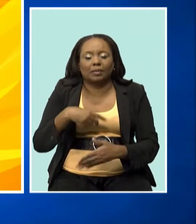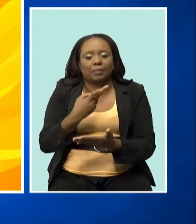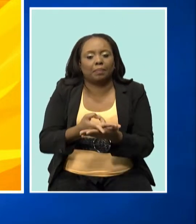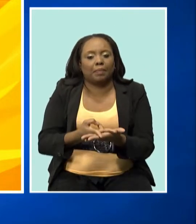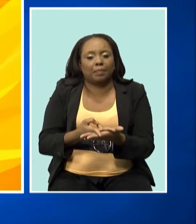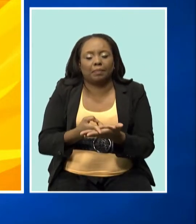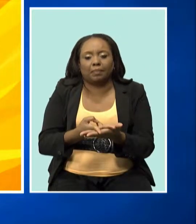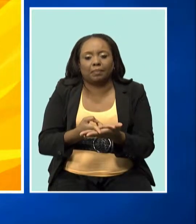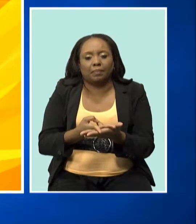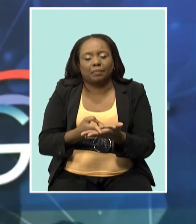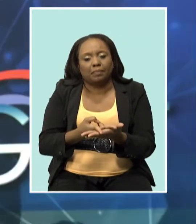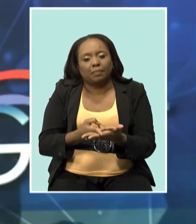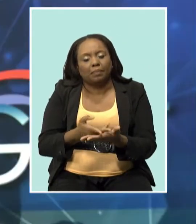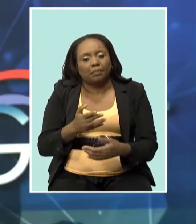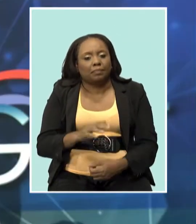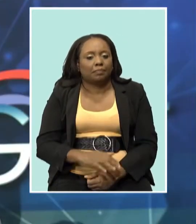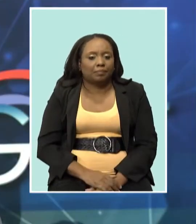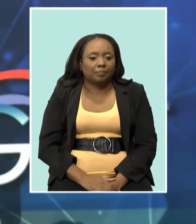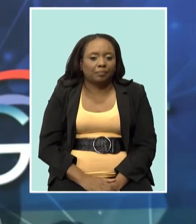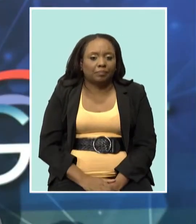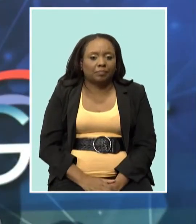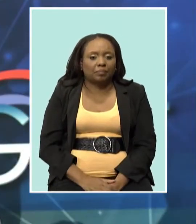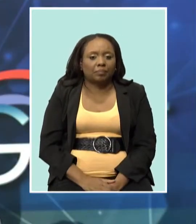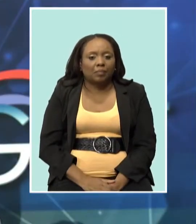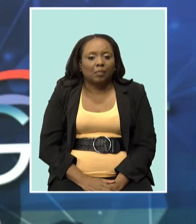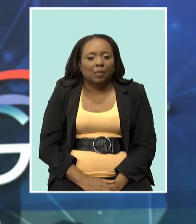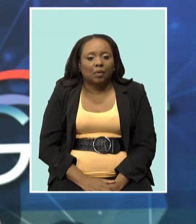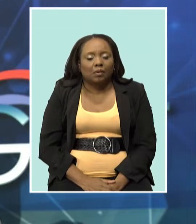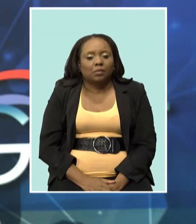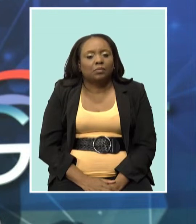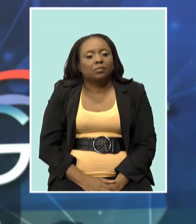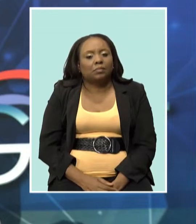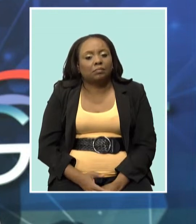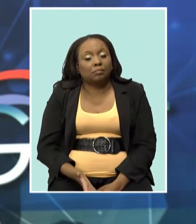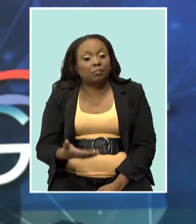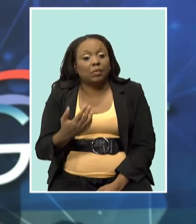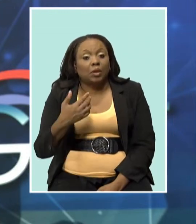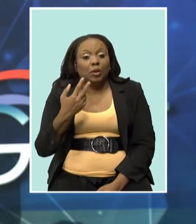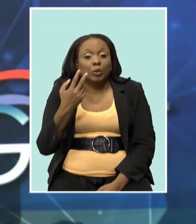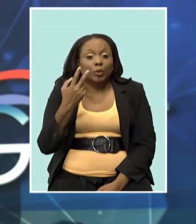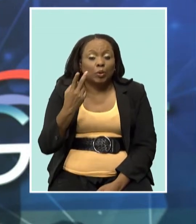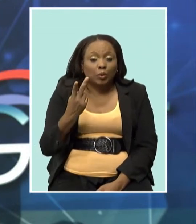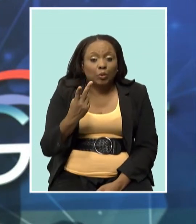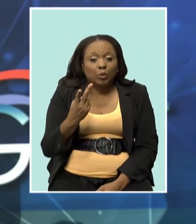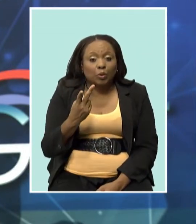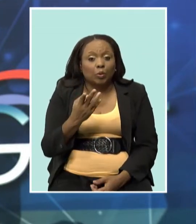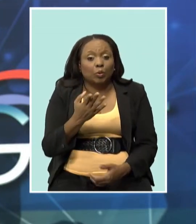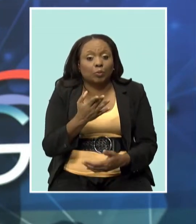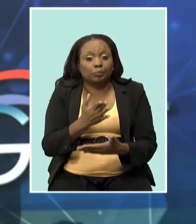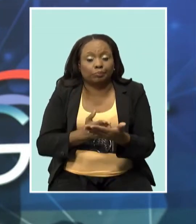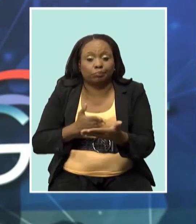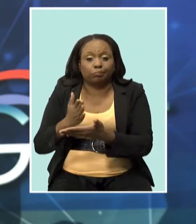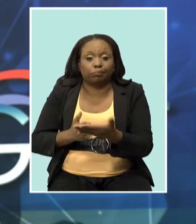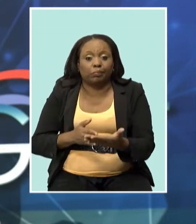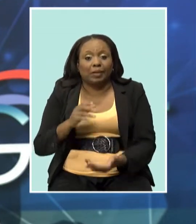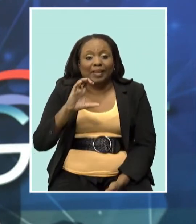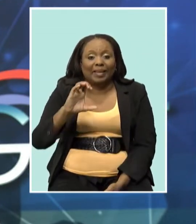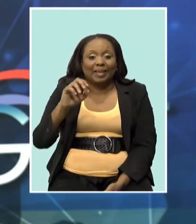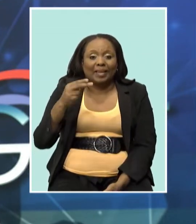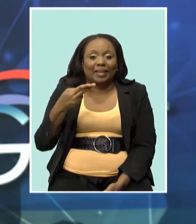former national footballer is appealing for help in securing life-saving cancer treatment for him.